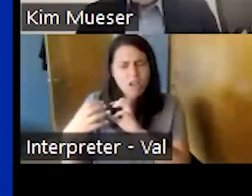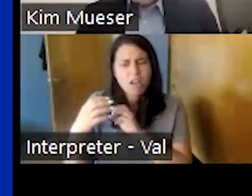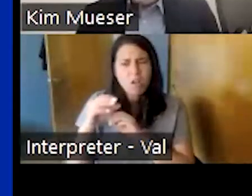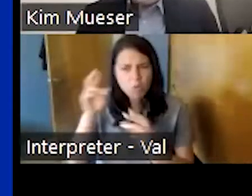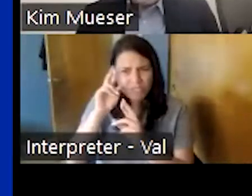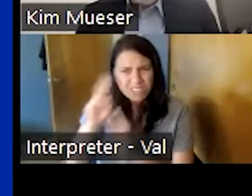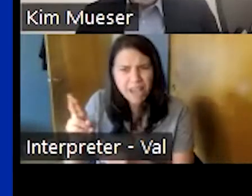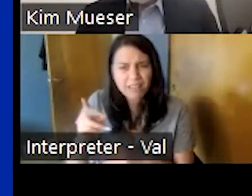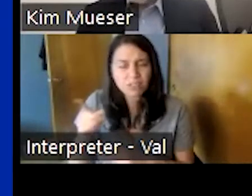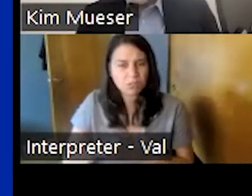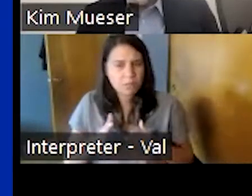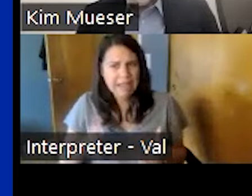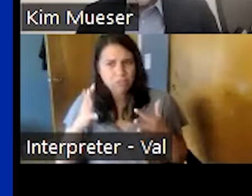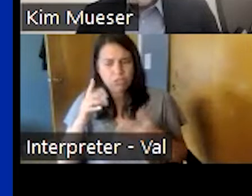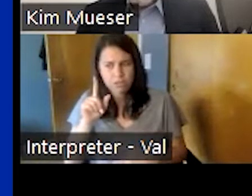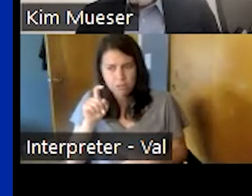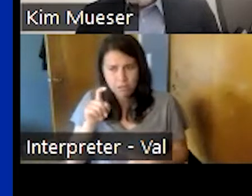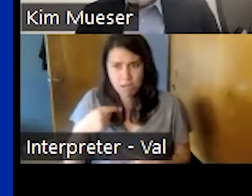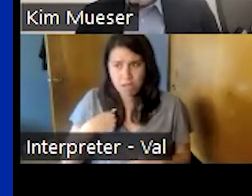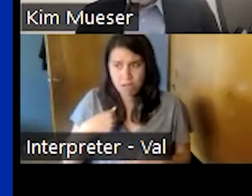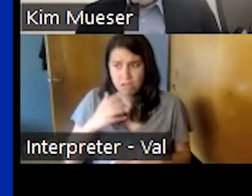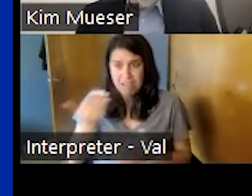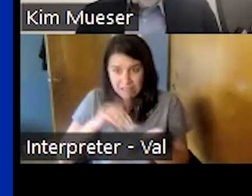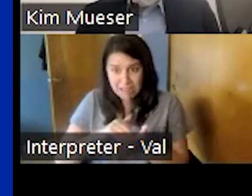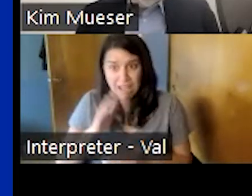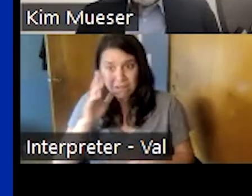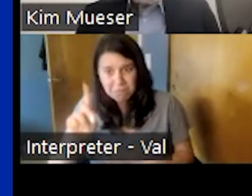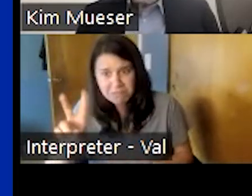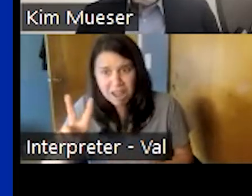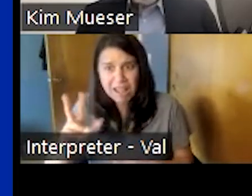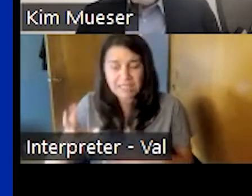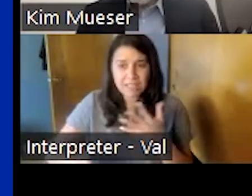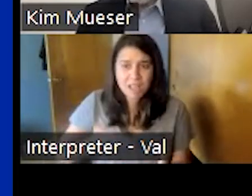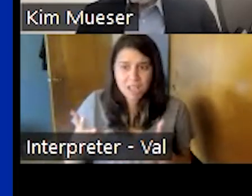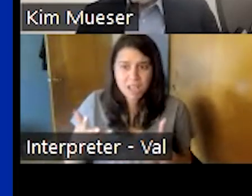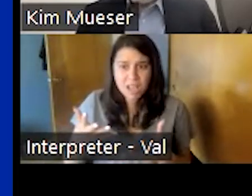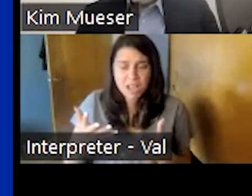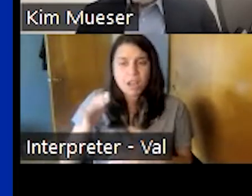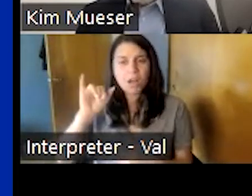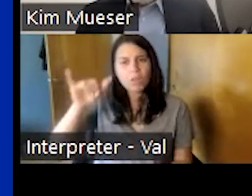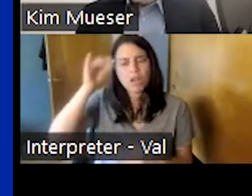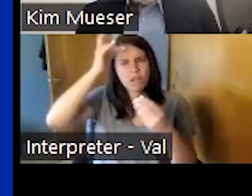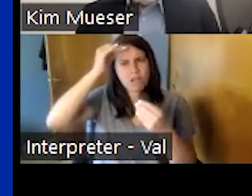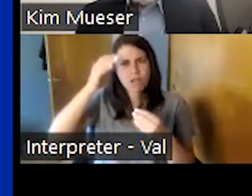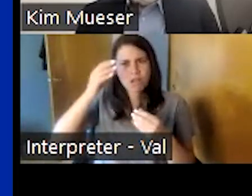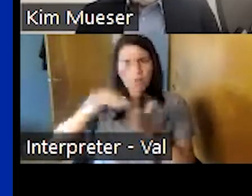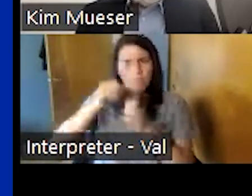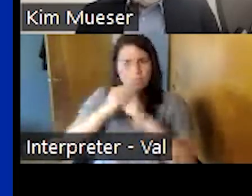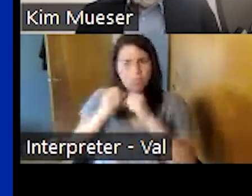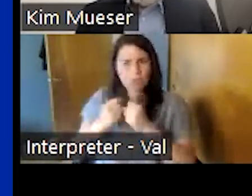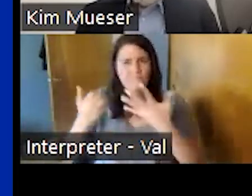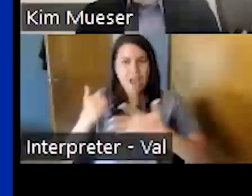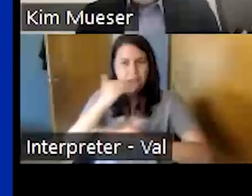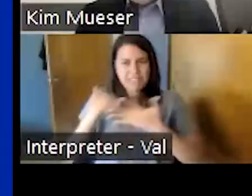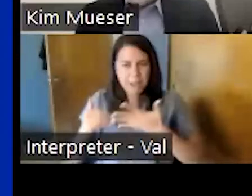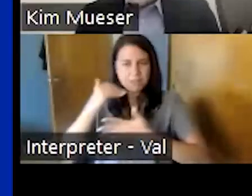she's vulnerable to being victimized, and so does a cognitive restructuring, 5 steps on that. And instead of concluding that her